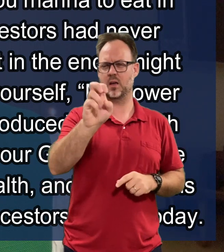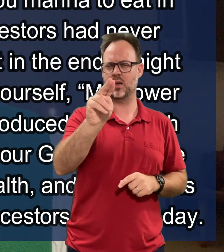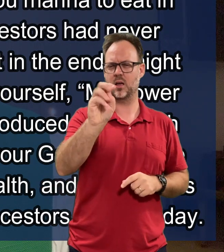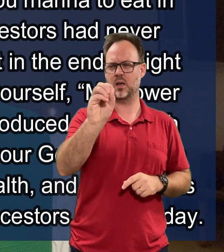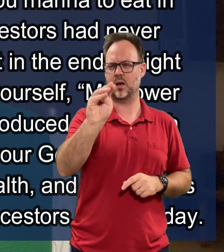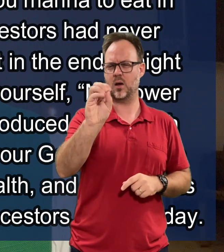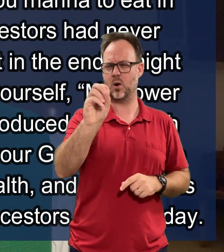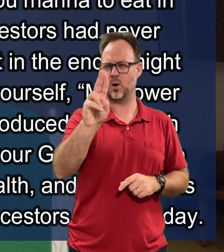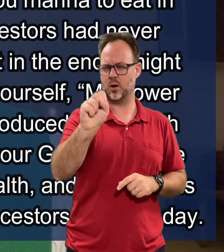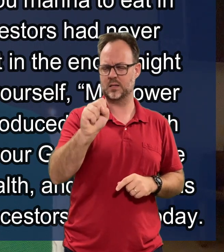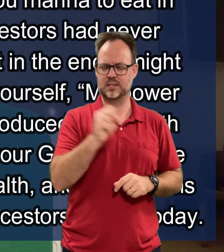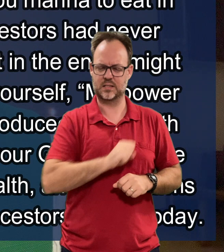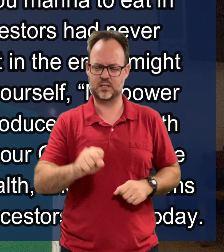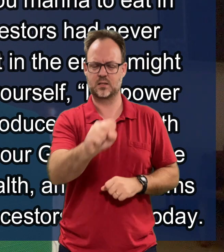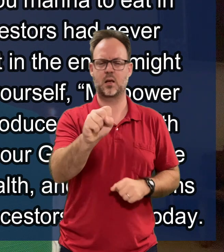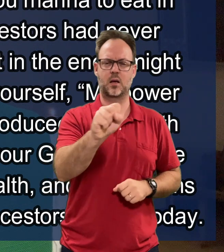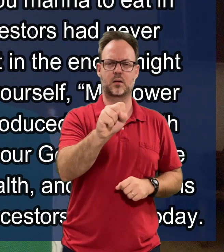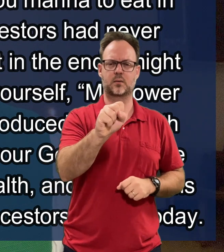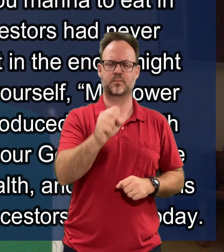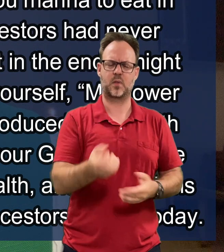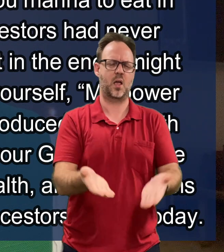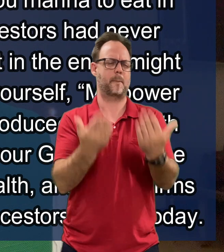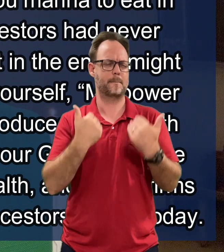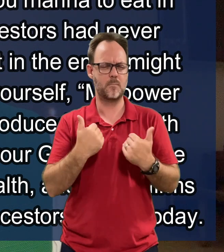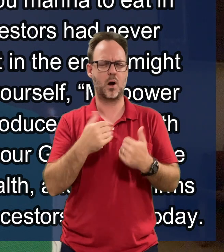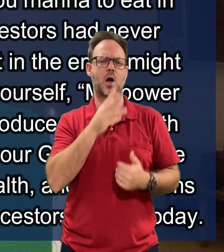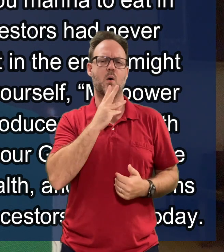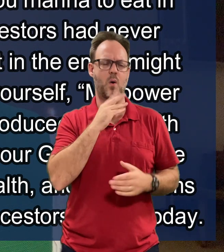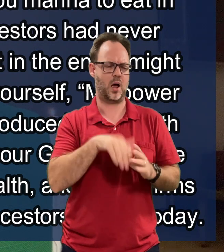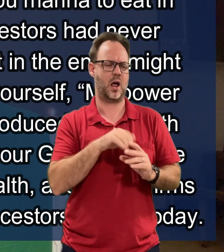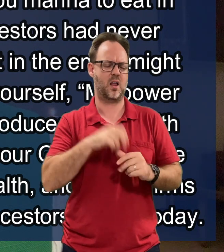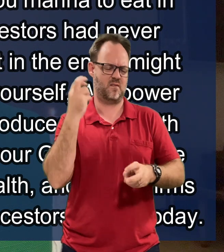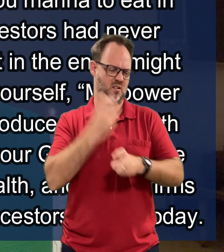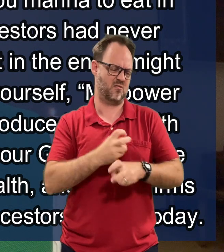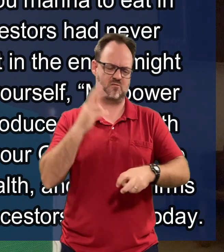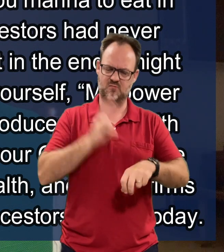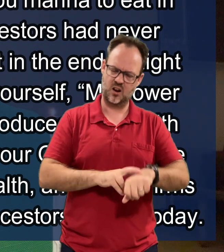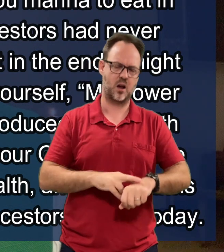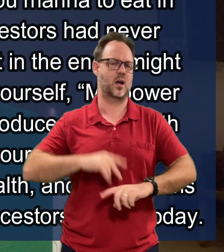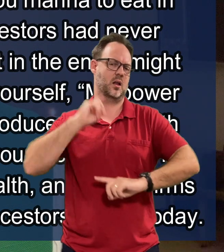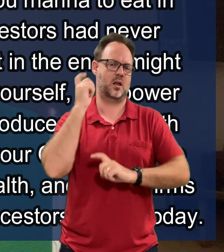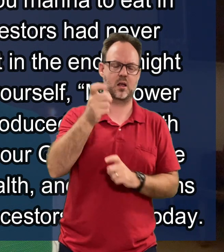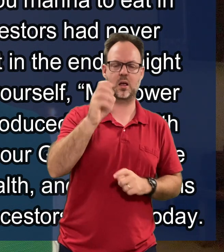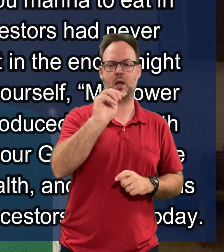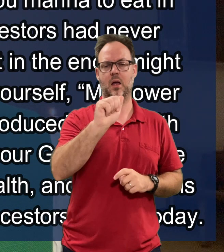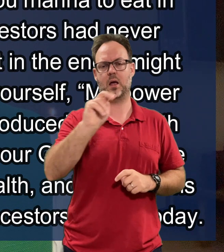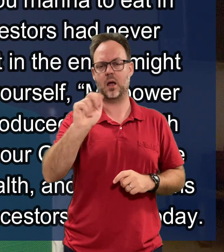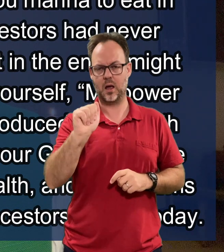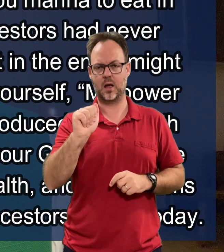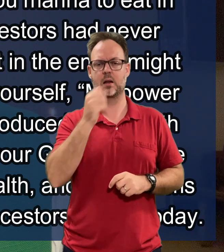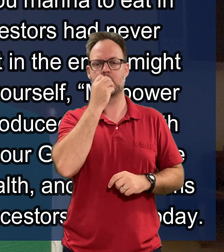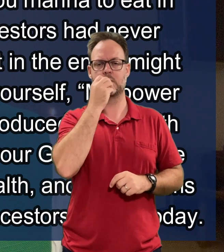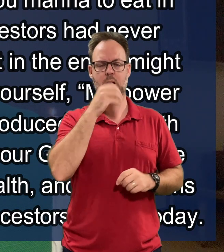and scorpions. He brought you water out of hard rock. He gave you manna to eat in the